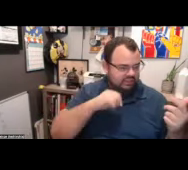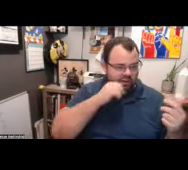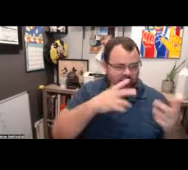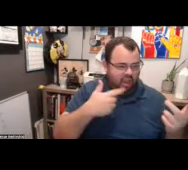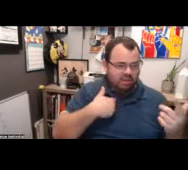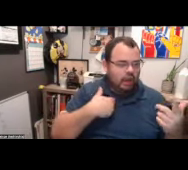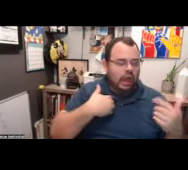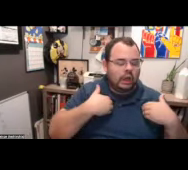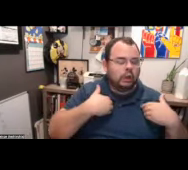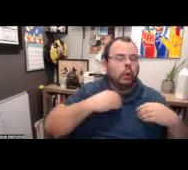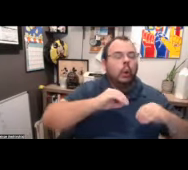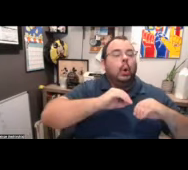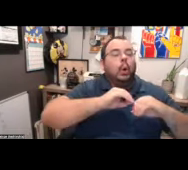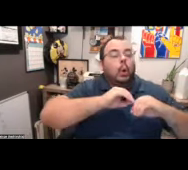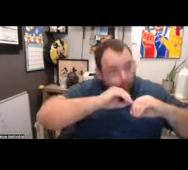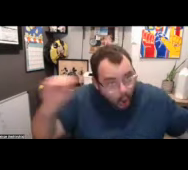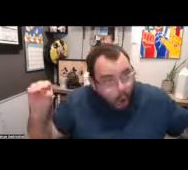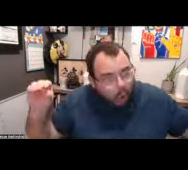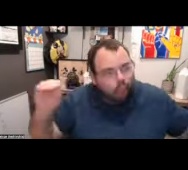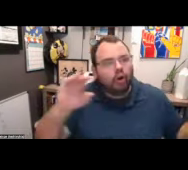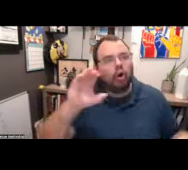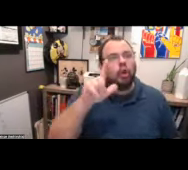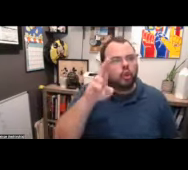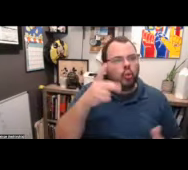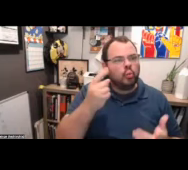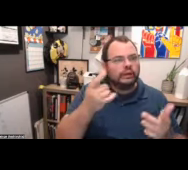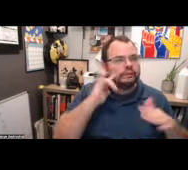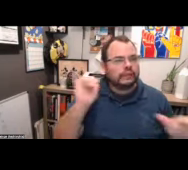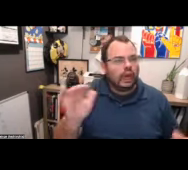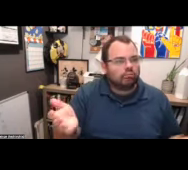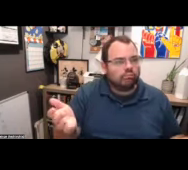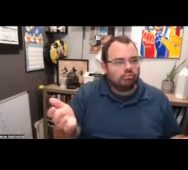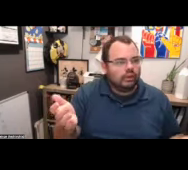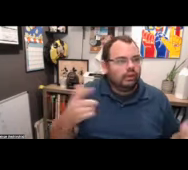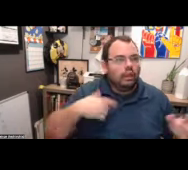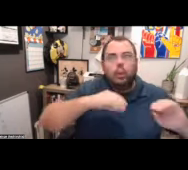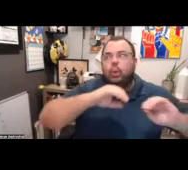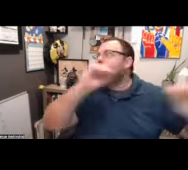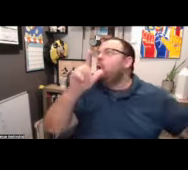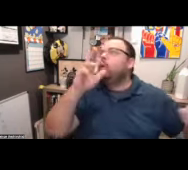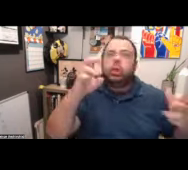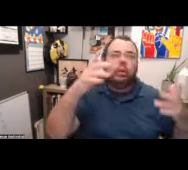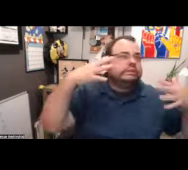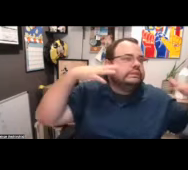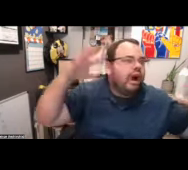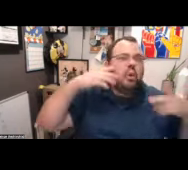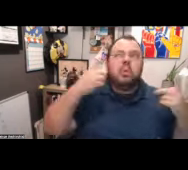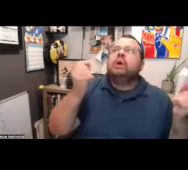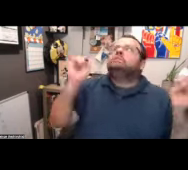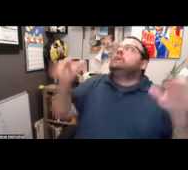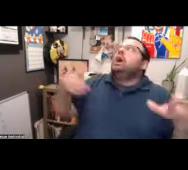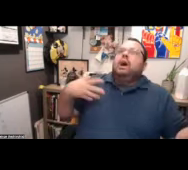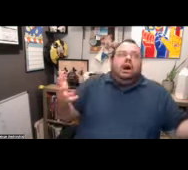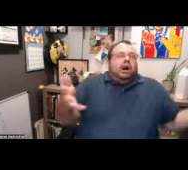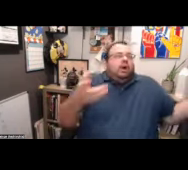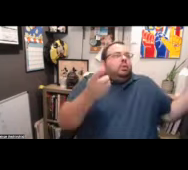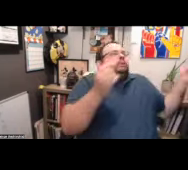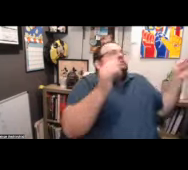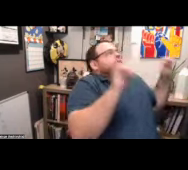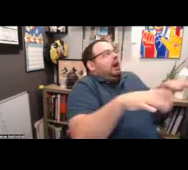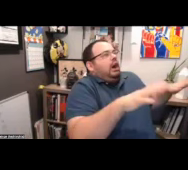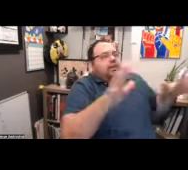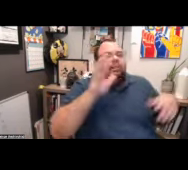No, of course not. I wasn't ready. I had no clue what sound was. None whatsoever. I